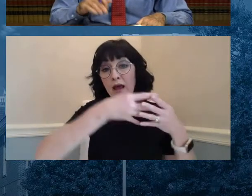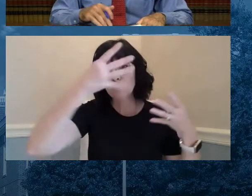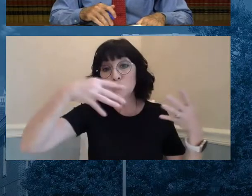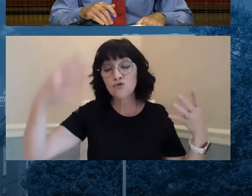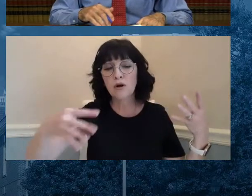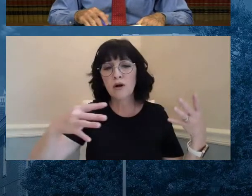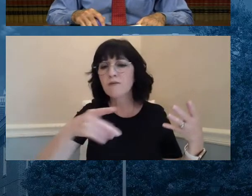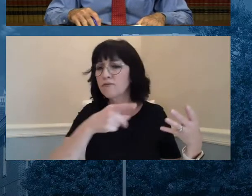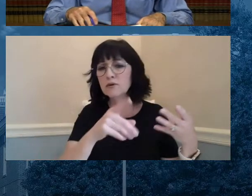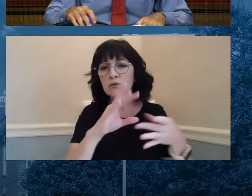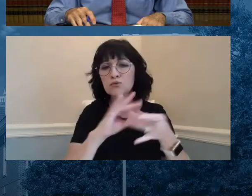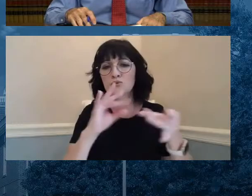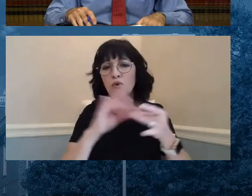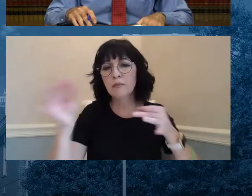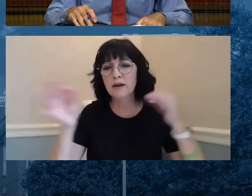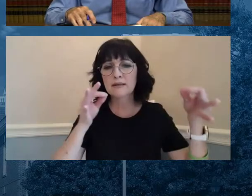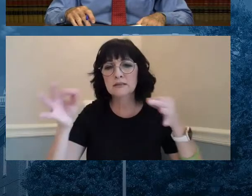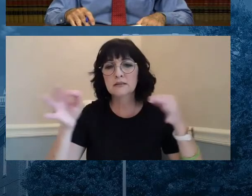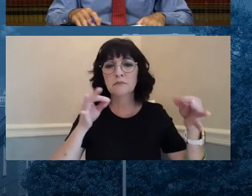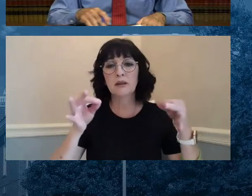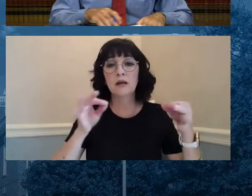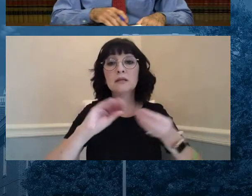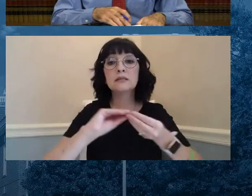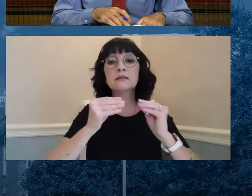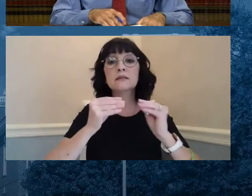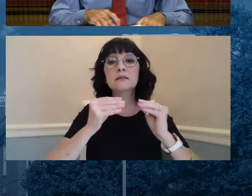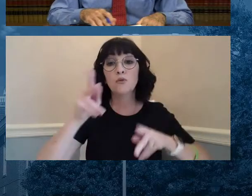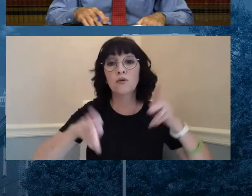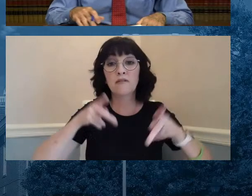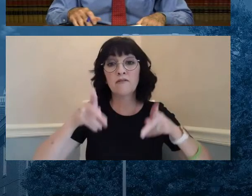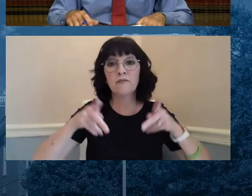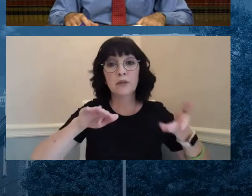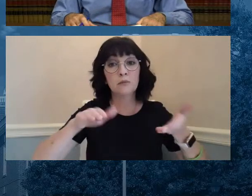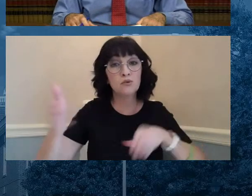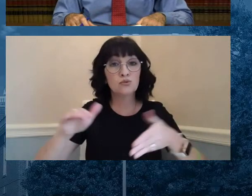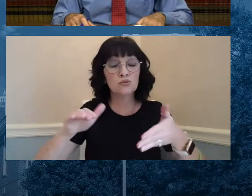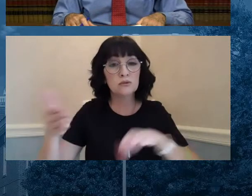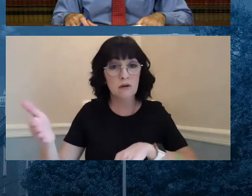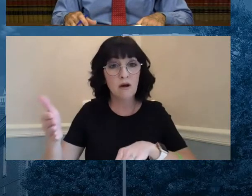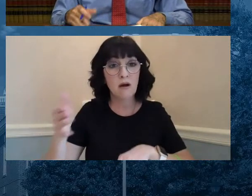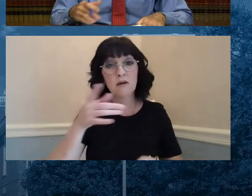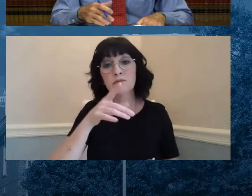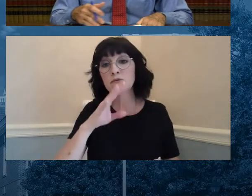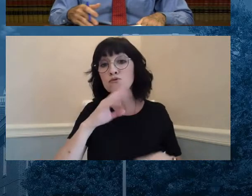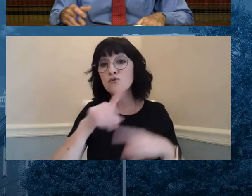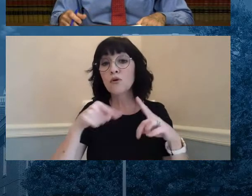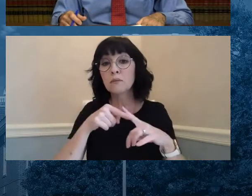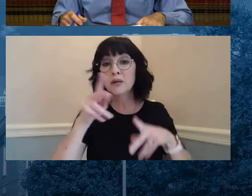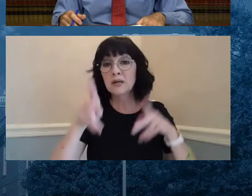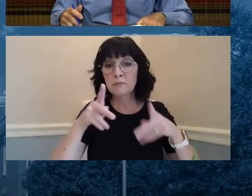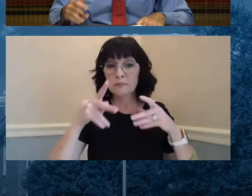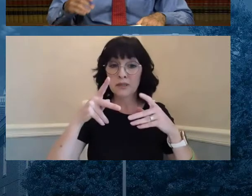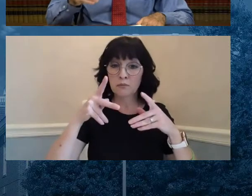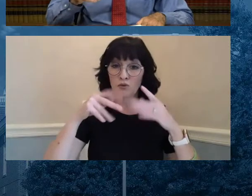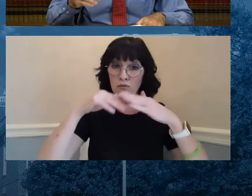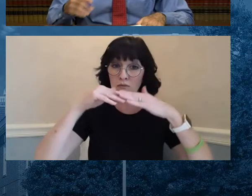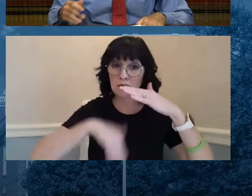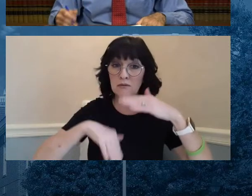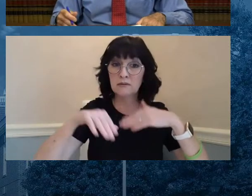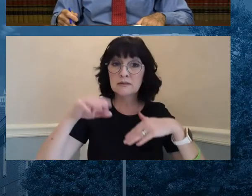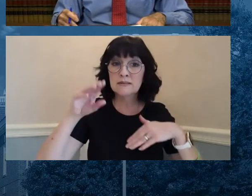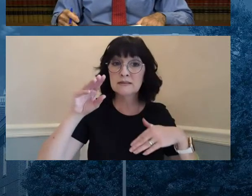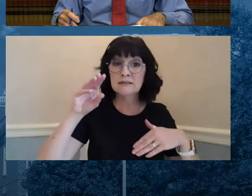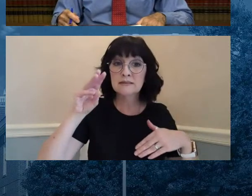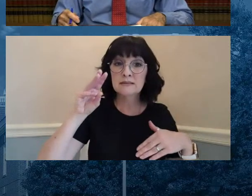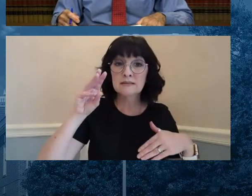see as we vaccinated that senior population, this is for people 65 and older, this whole graph, those number